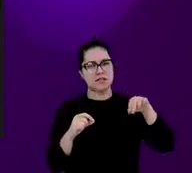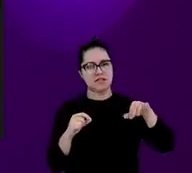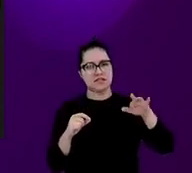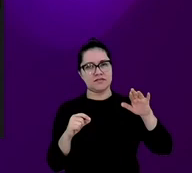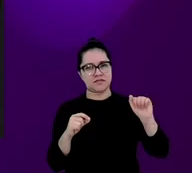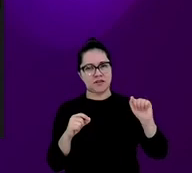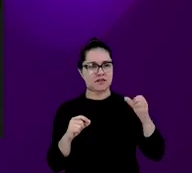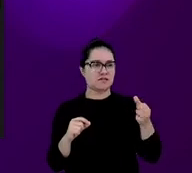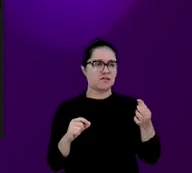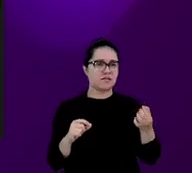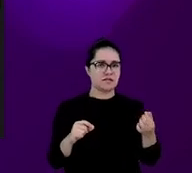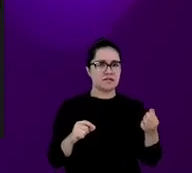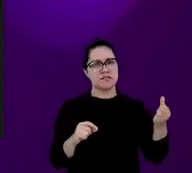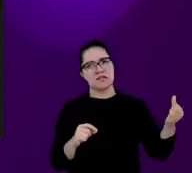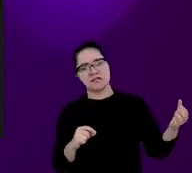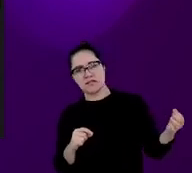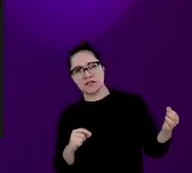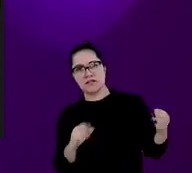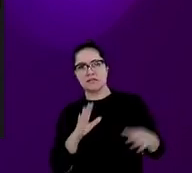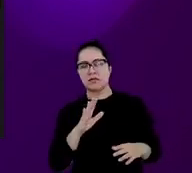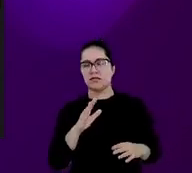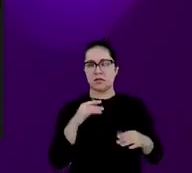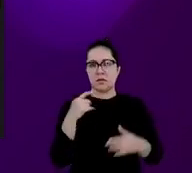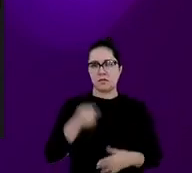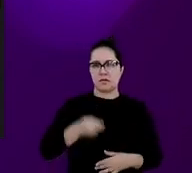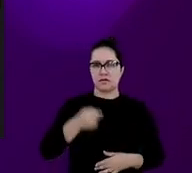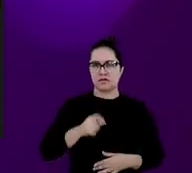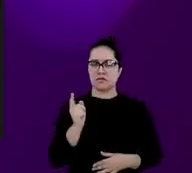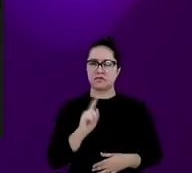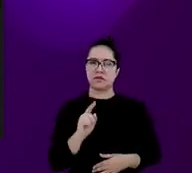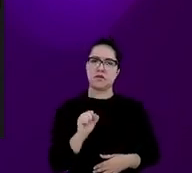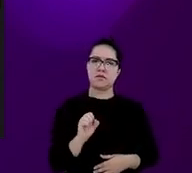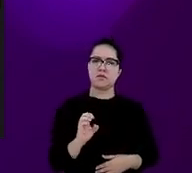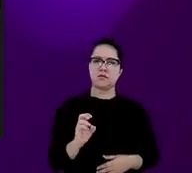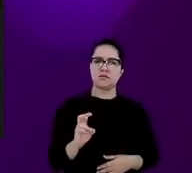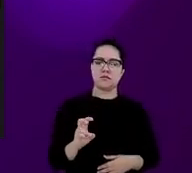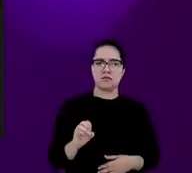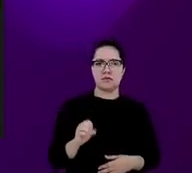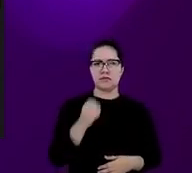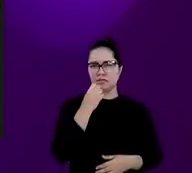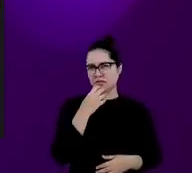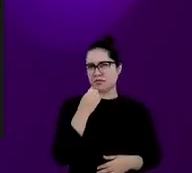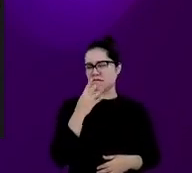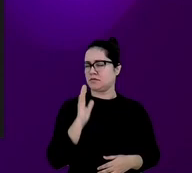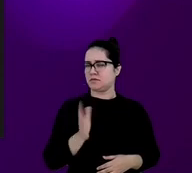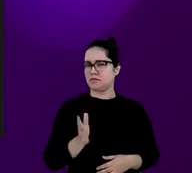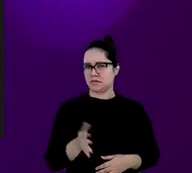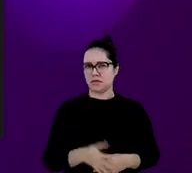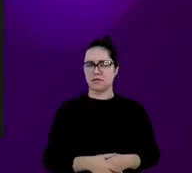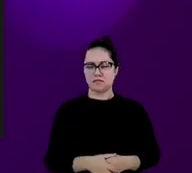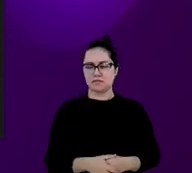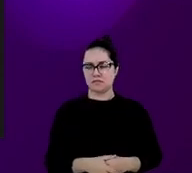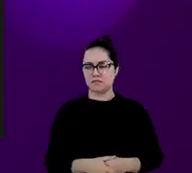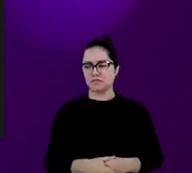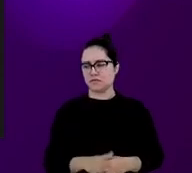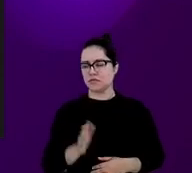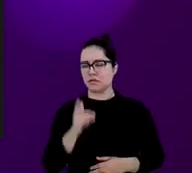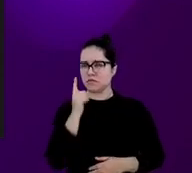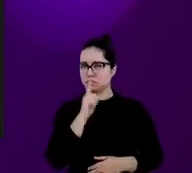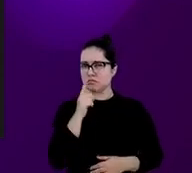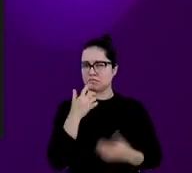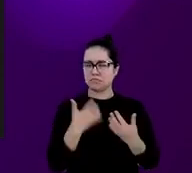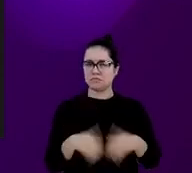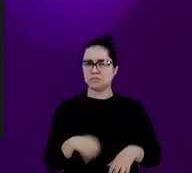is probably fine on its own. Yes, actually, we are developing another wavelength that will be